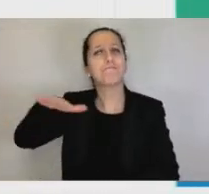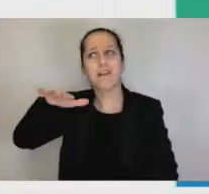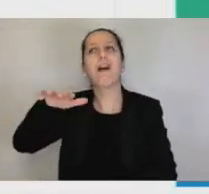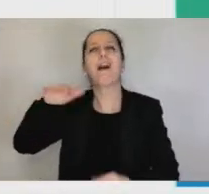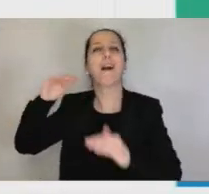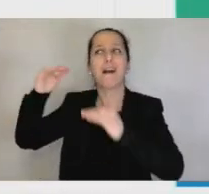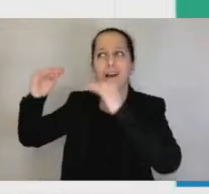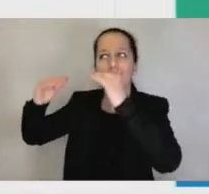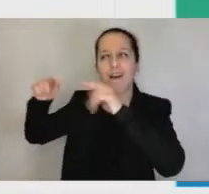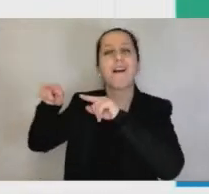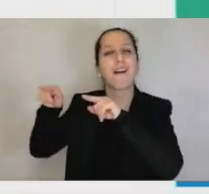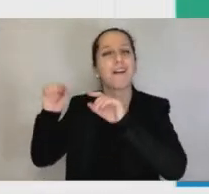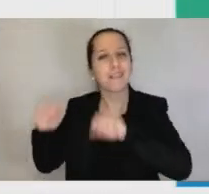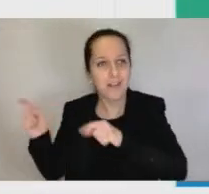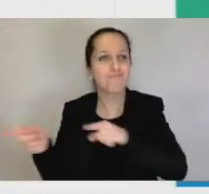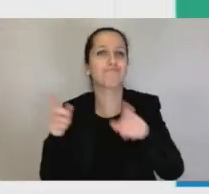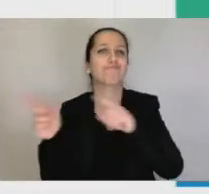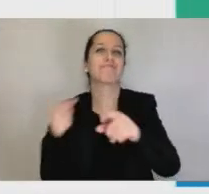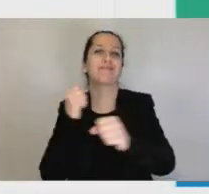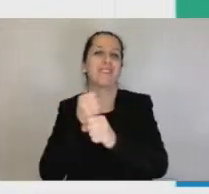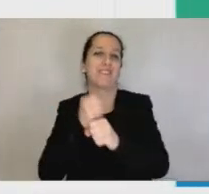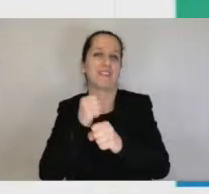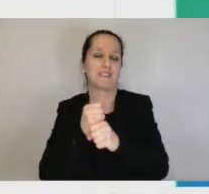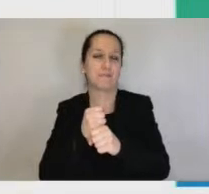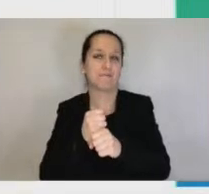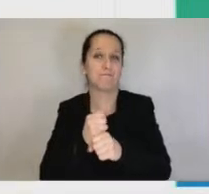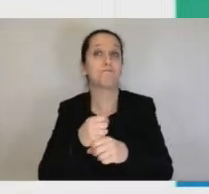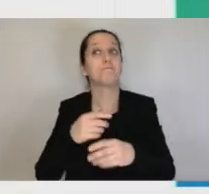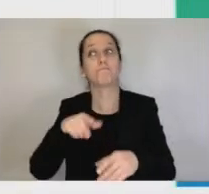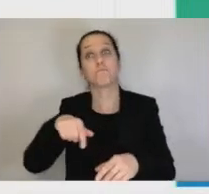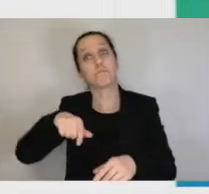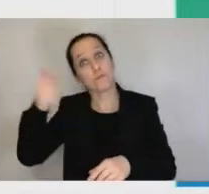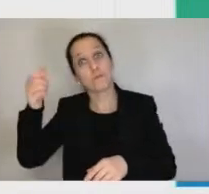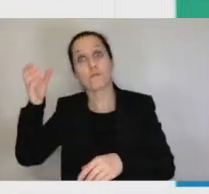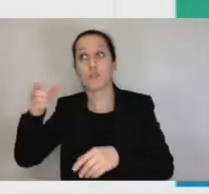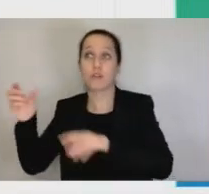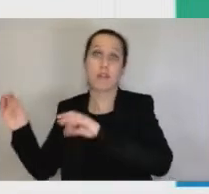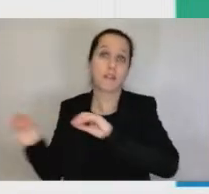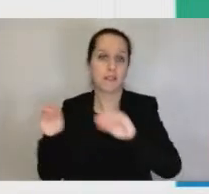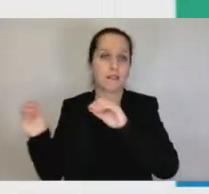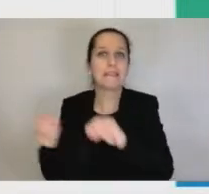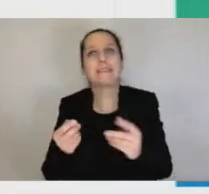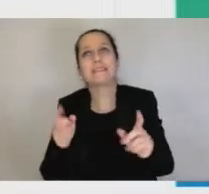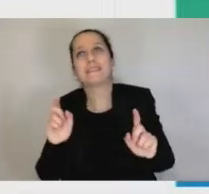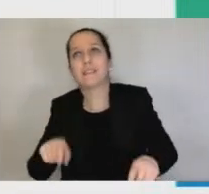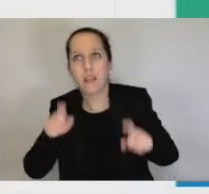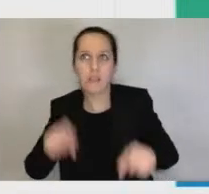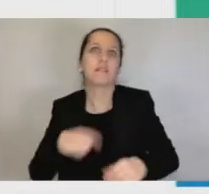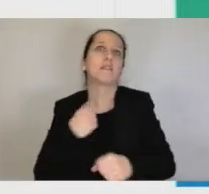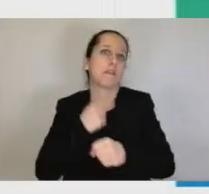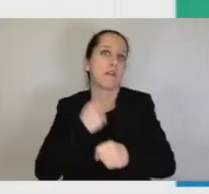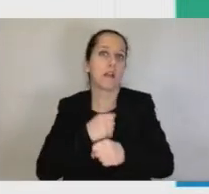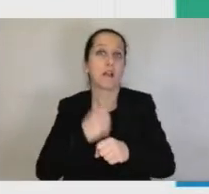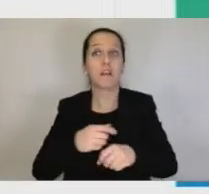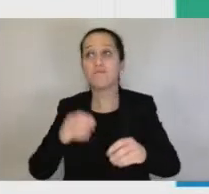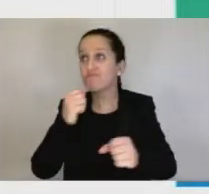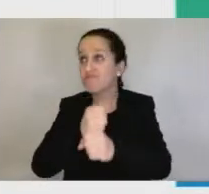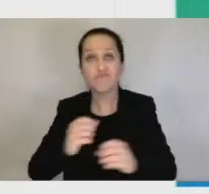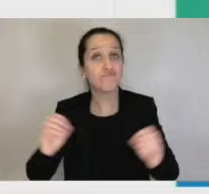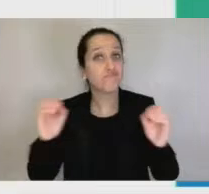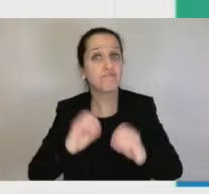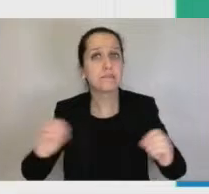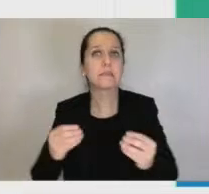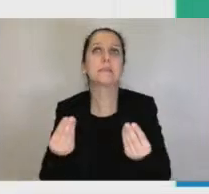of the migrants at large. The foreign population needs to work to survive, but they don't